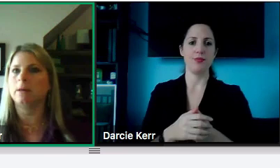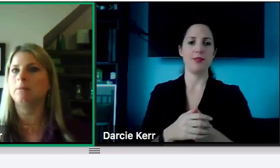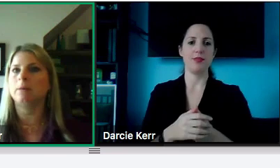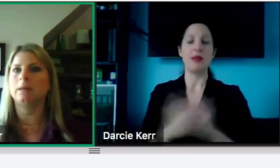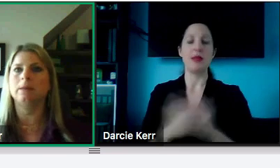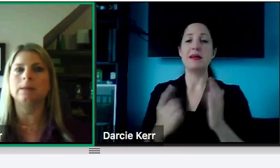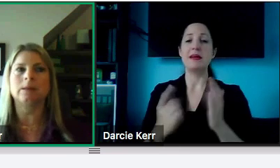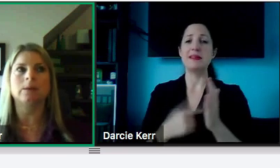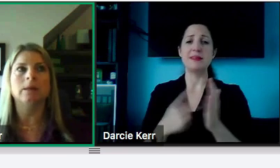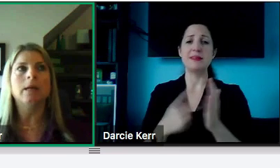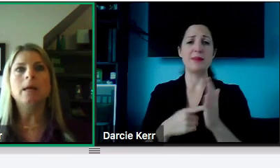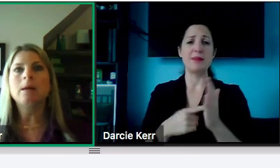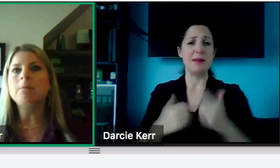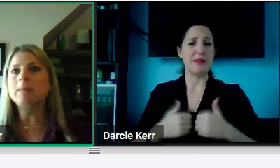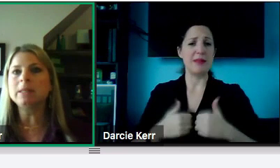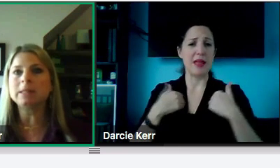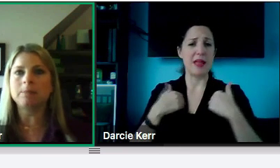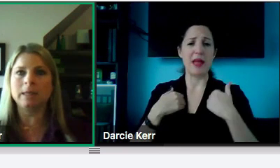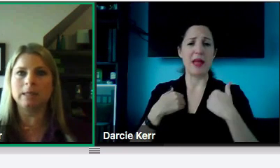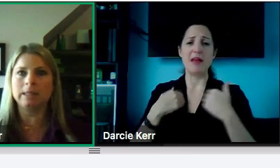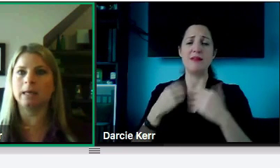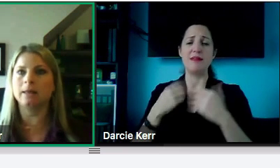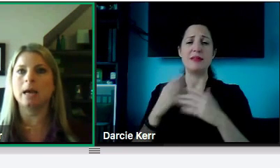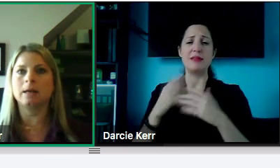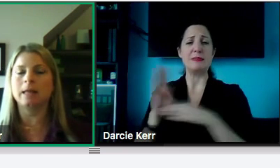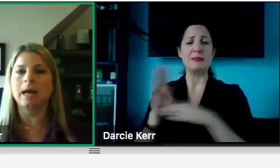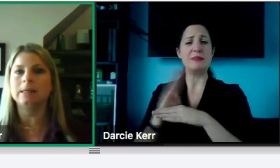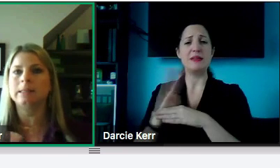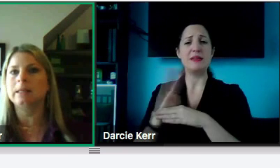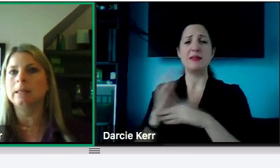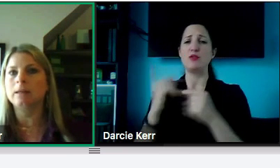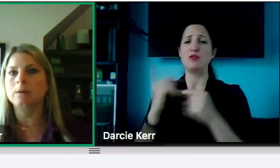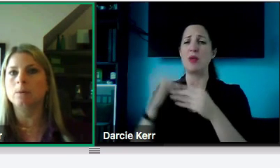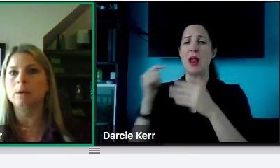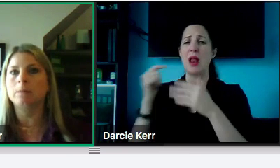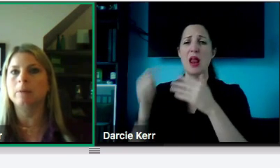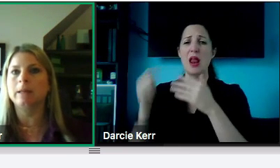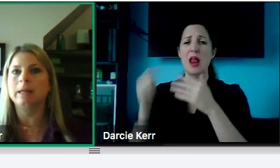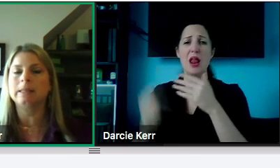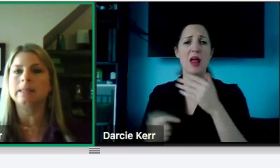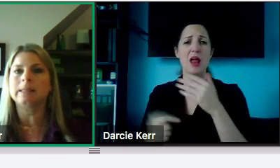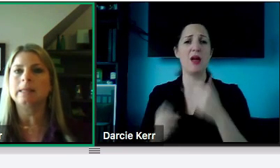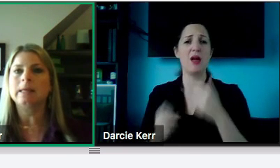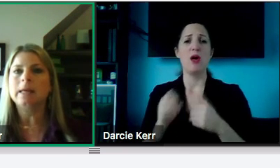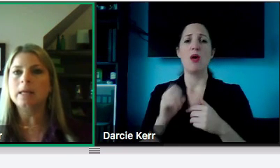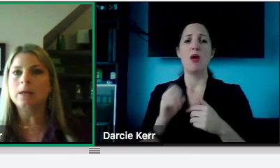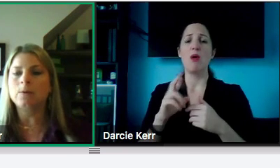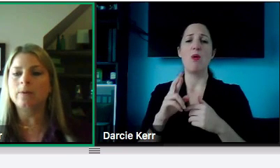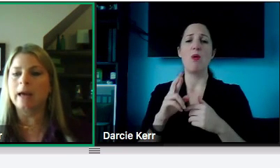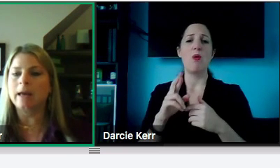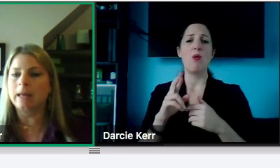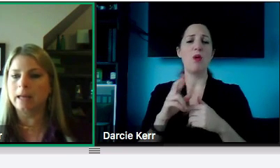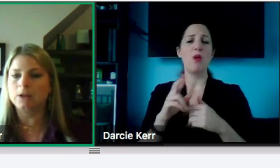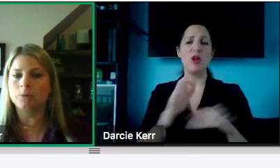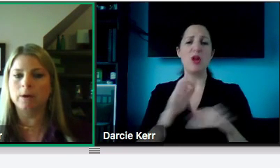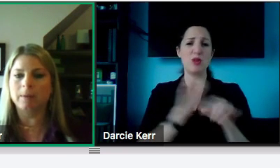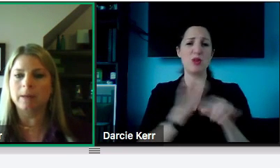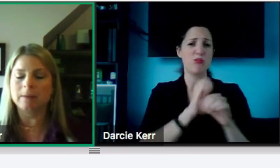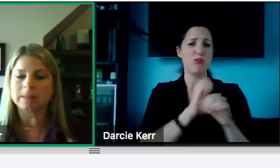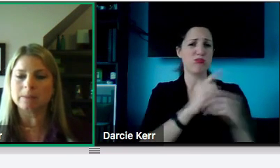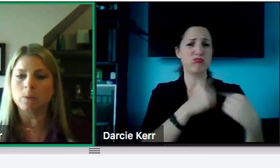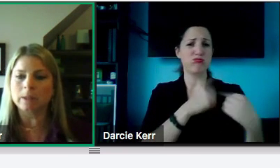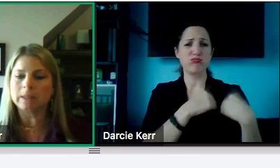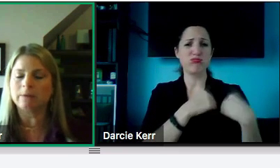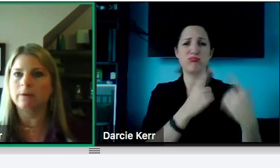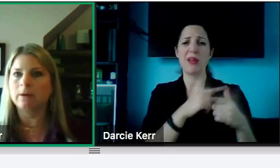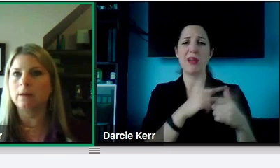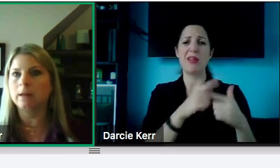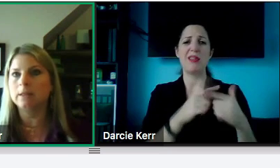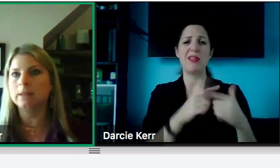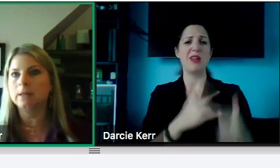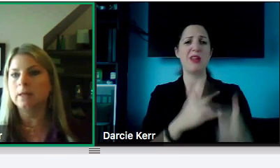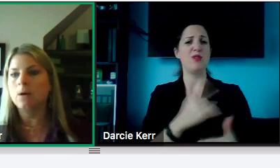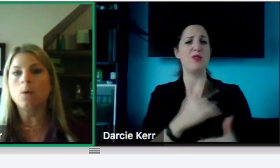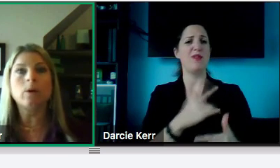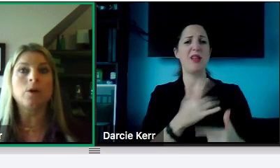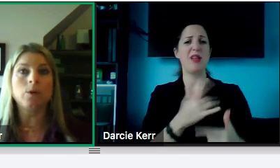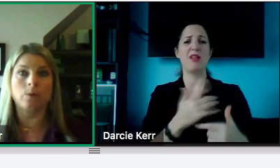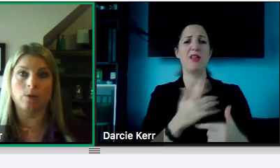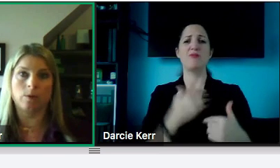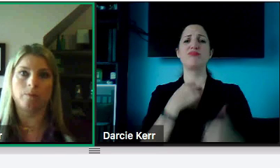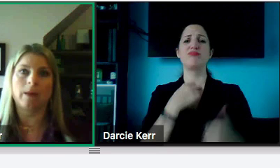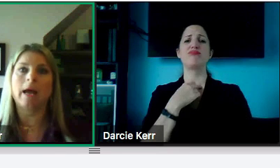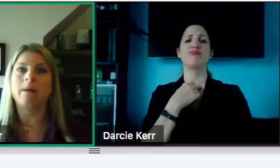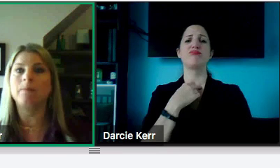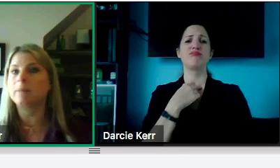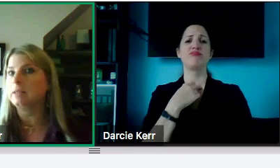many commitments, or maybe somebody's hit that glass ceiling in the workplace, that age where it becomes more difficult,